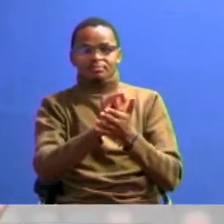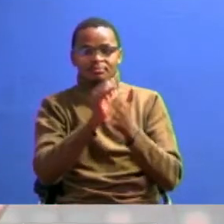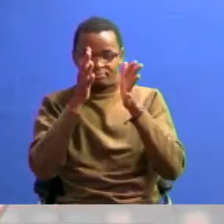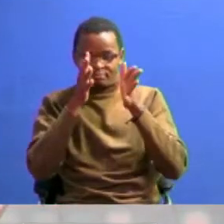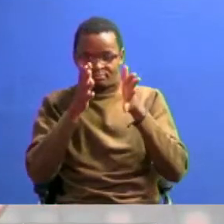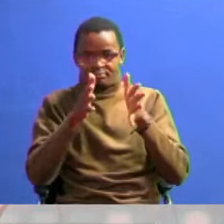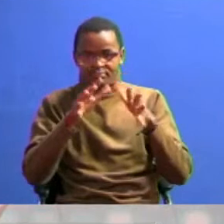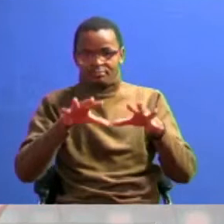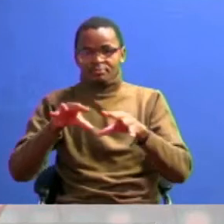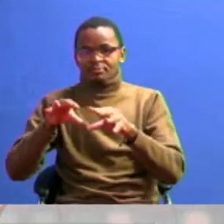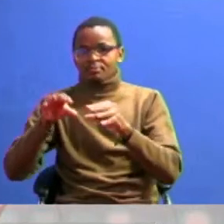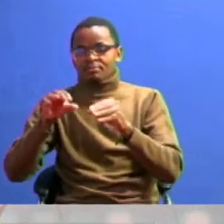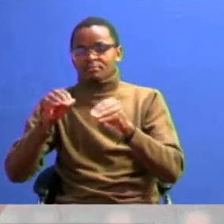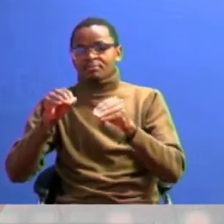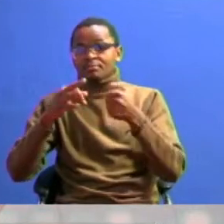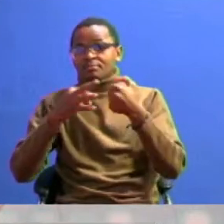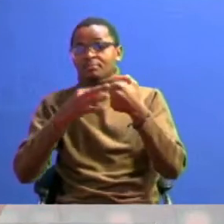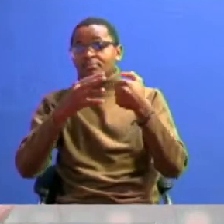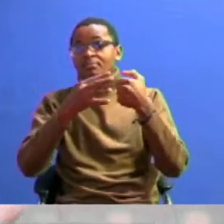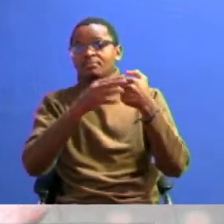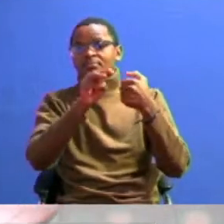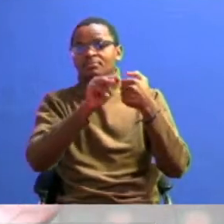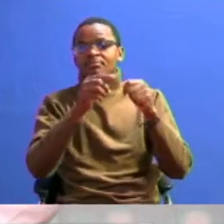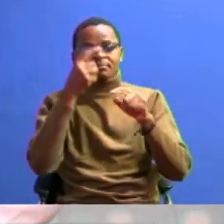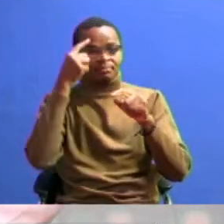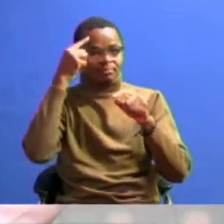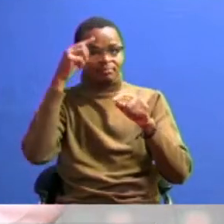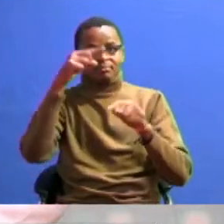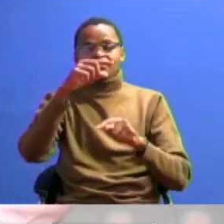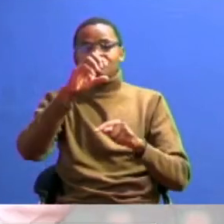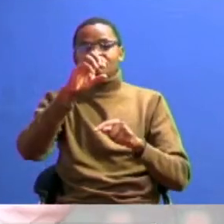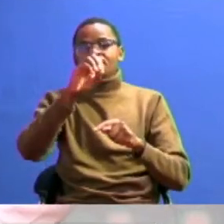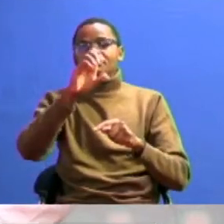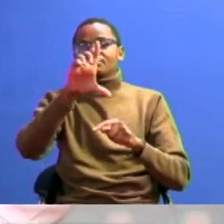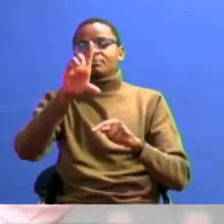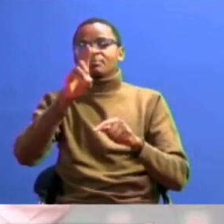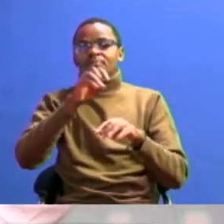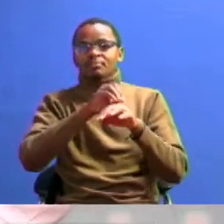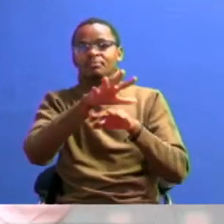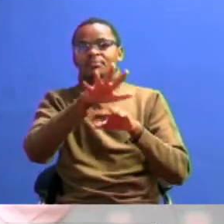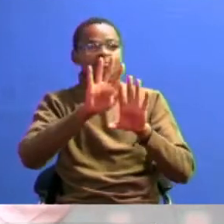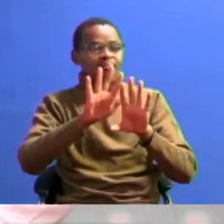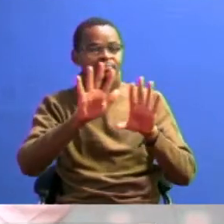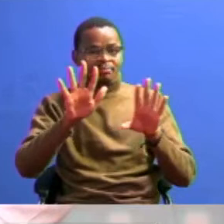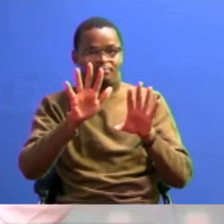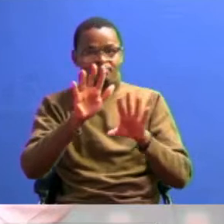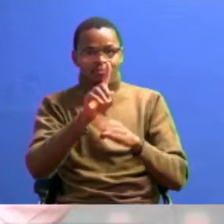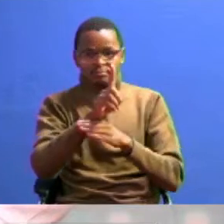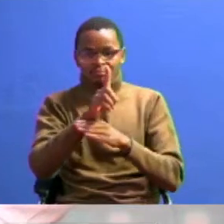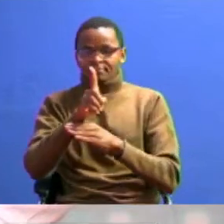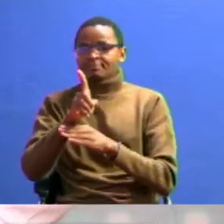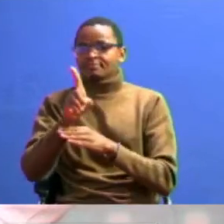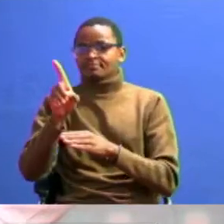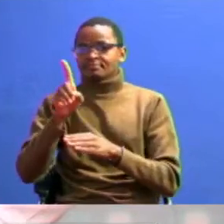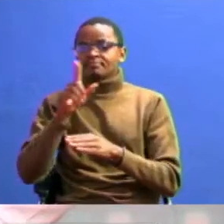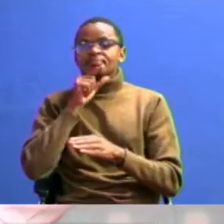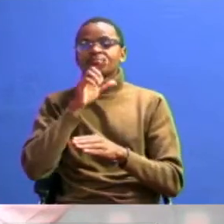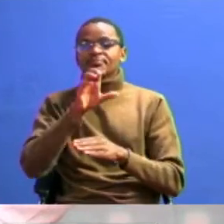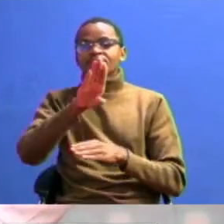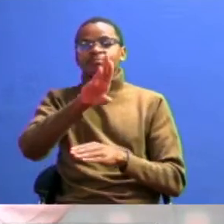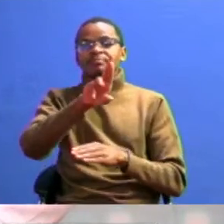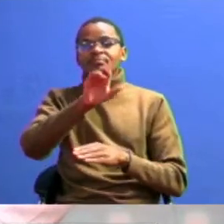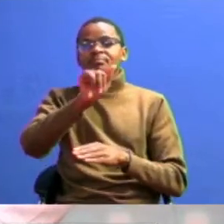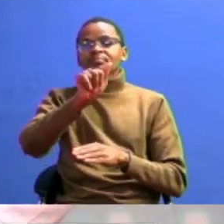illegally obtained over 89 million shillings for gold they never supplied. Amadi has been accused alongside her son Brian